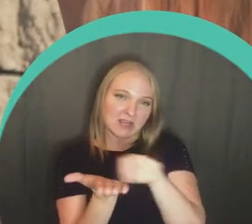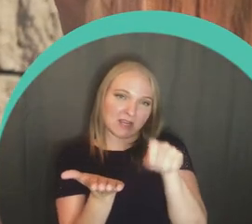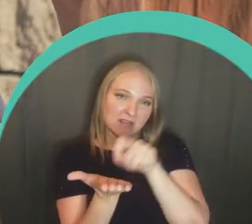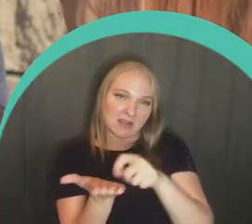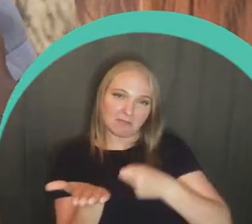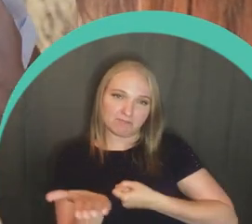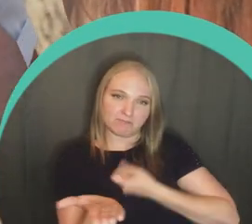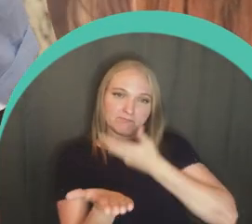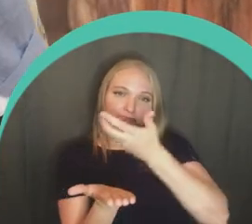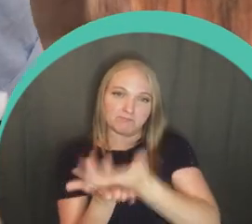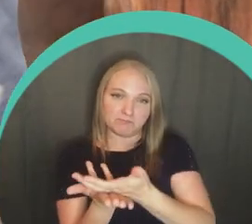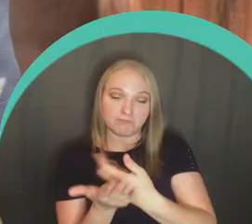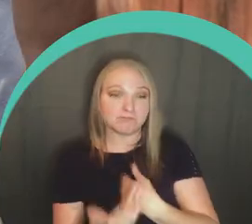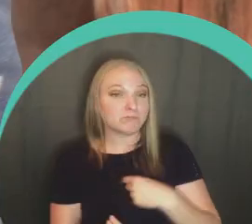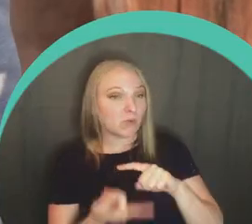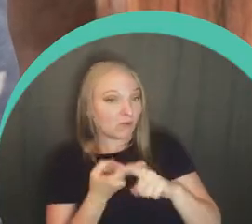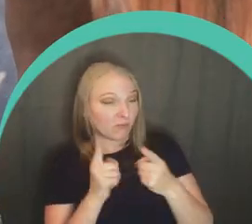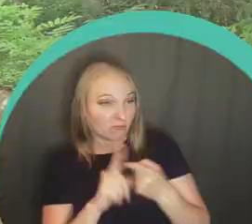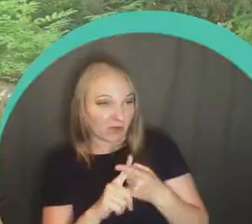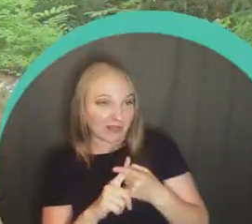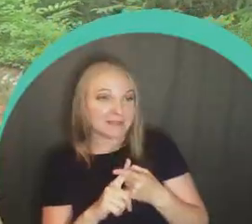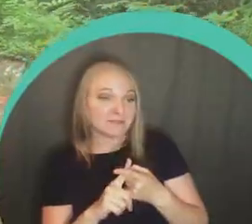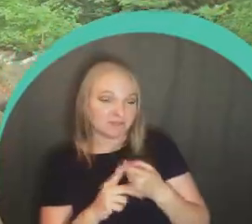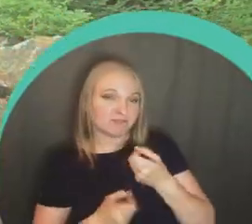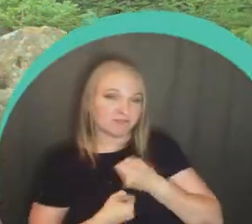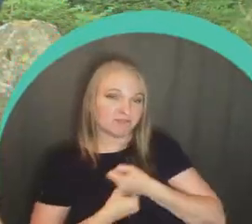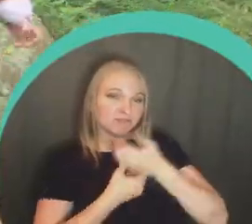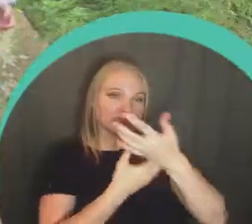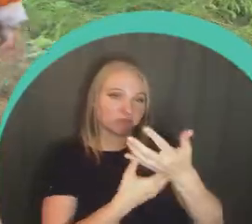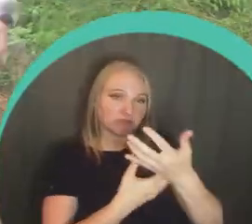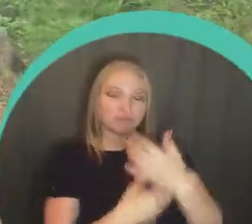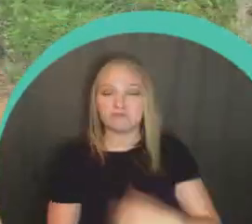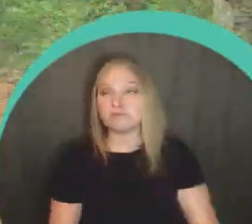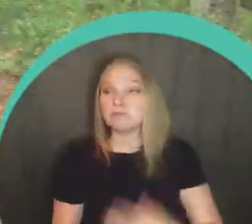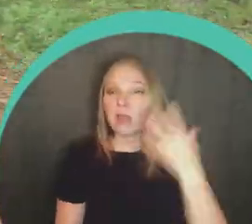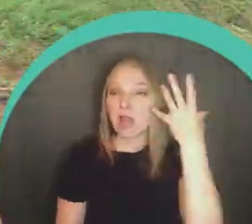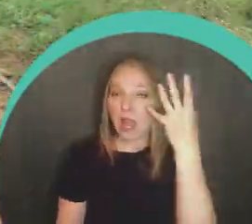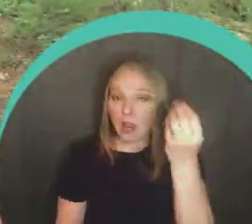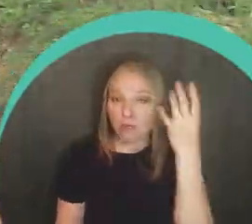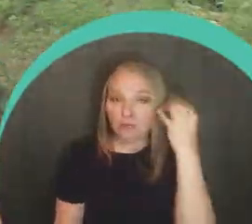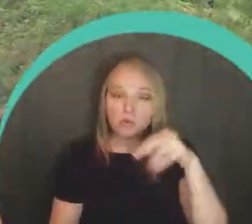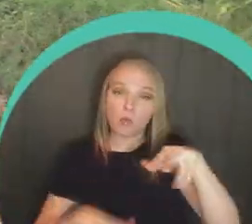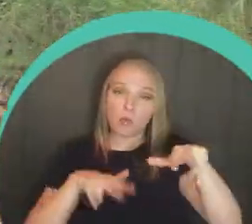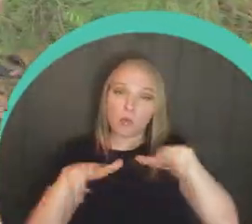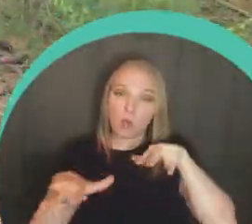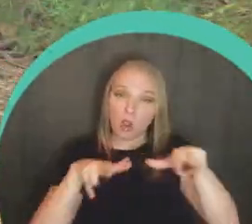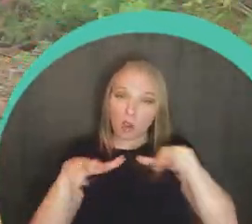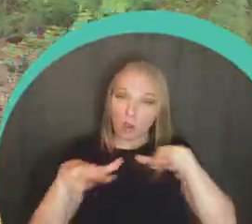talk to a friend, go for a walk,